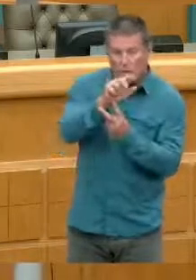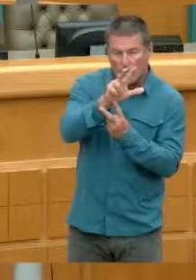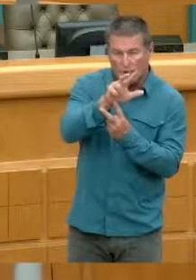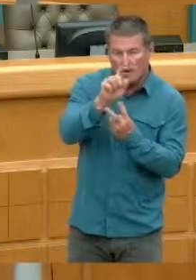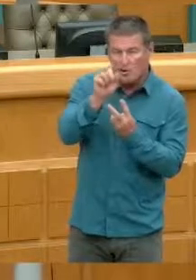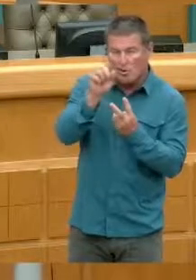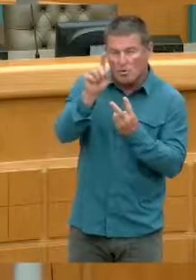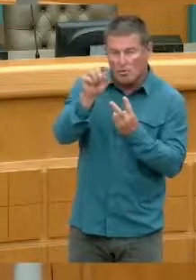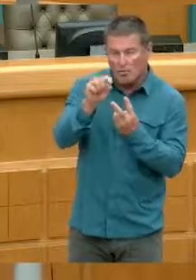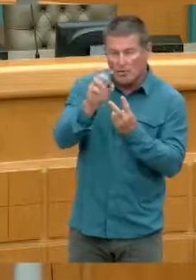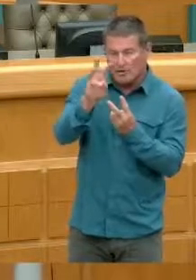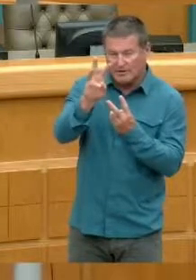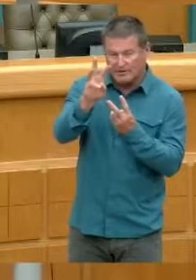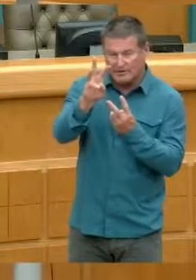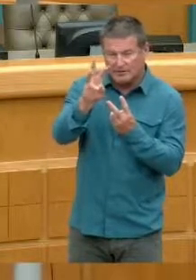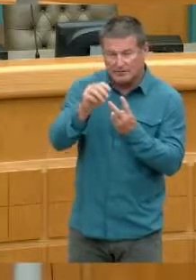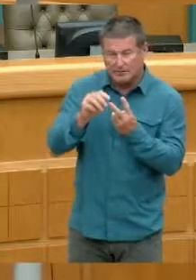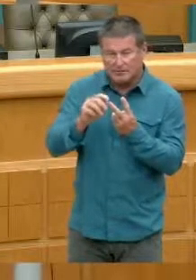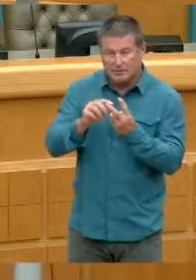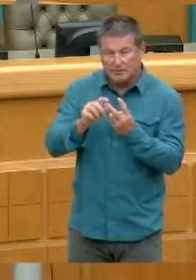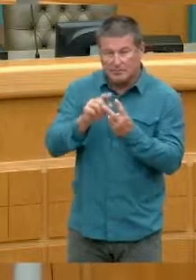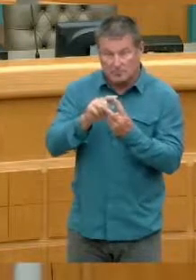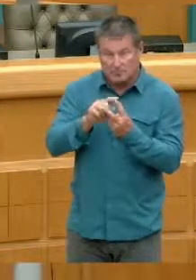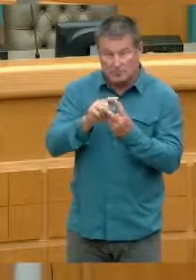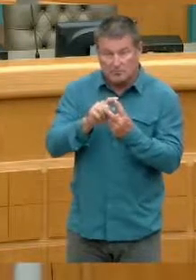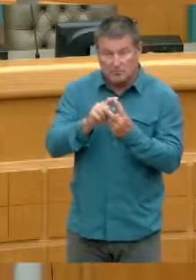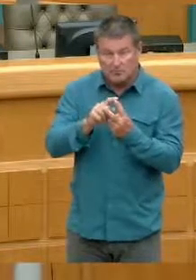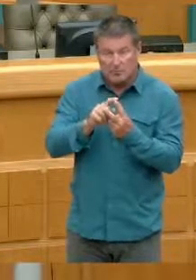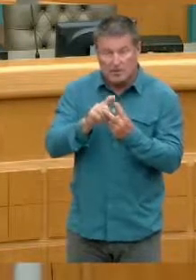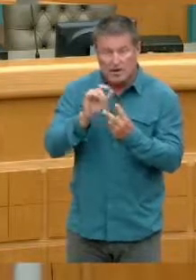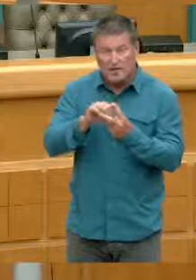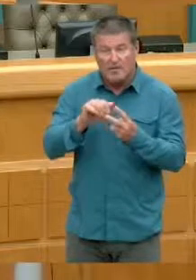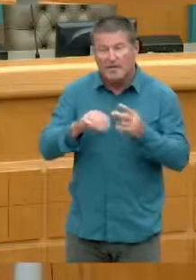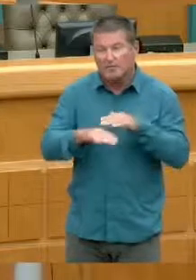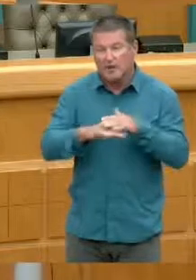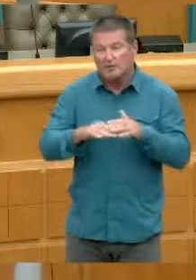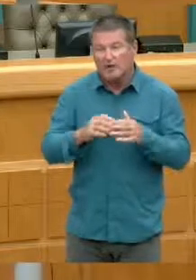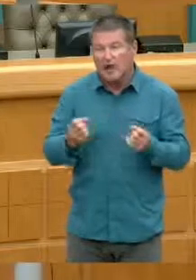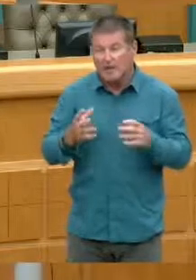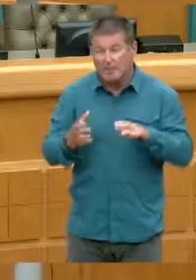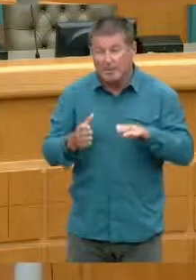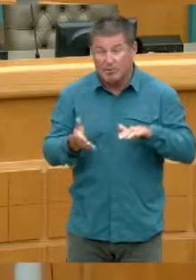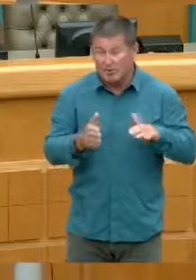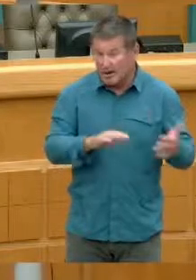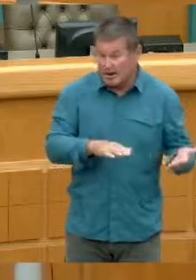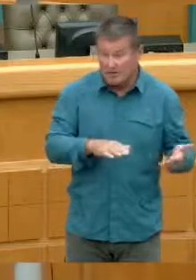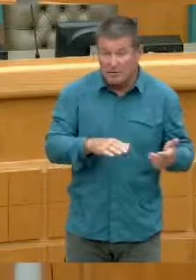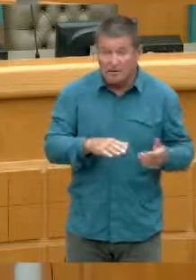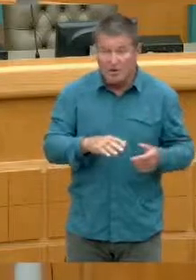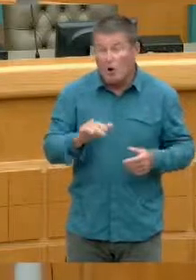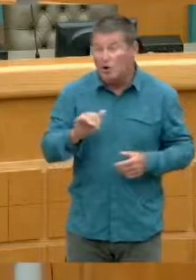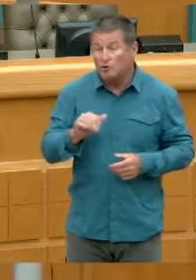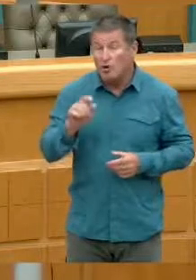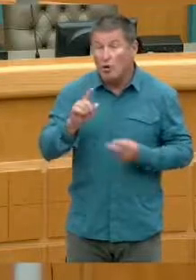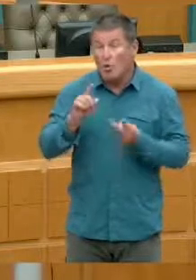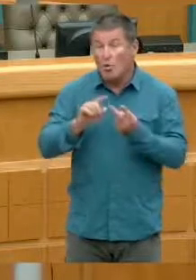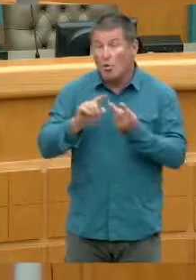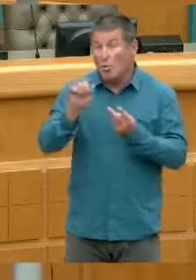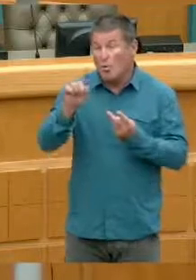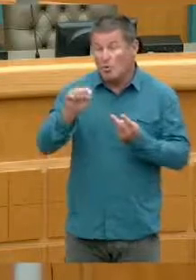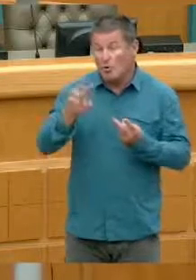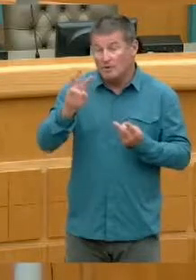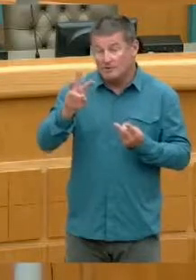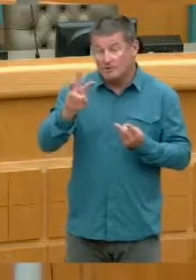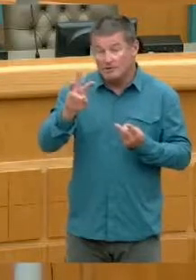giving the whole time, and that estimate is 1.3. It's based upon the fatality data, but also an estimate of 1.6